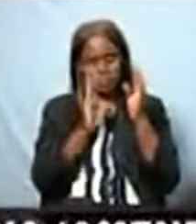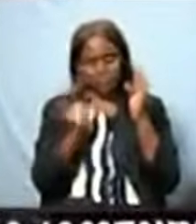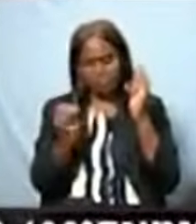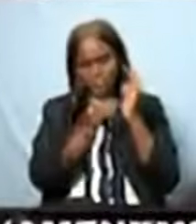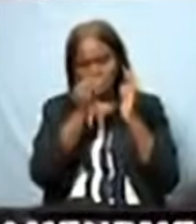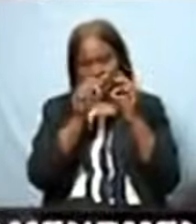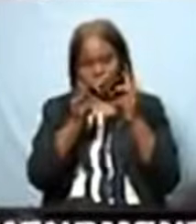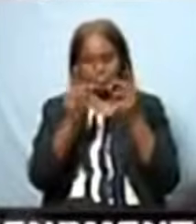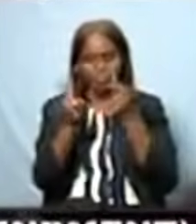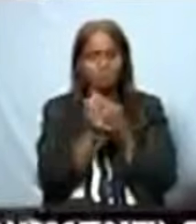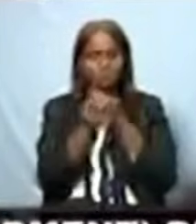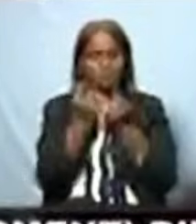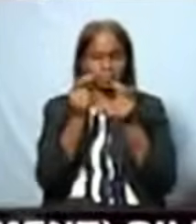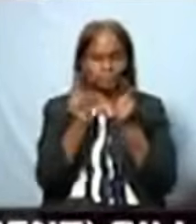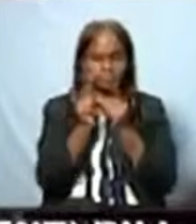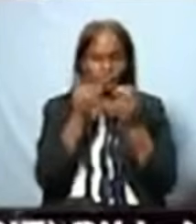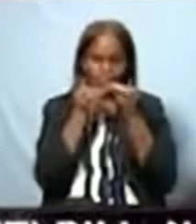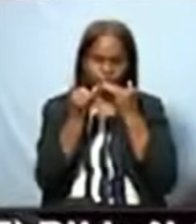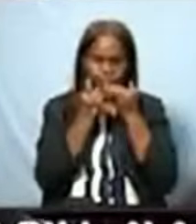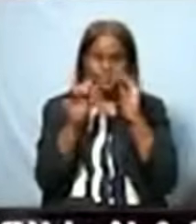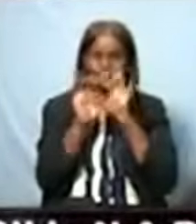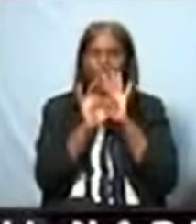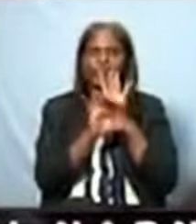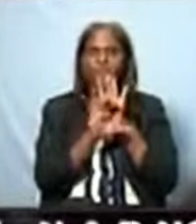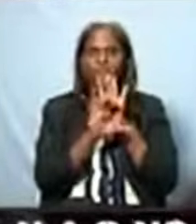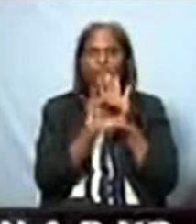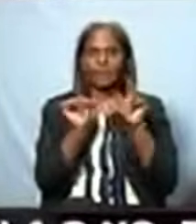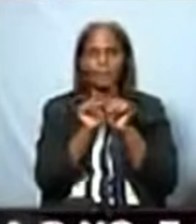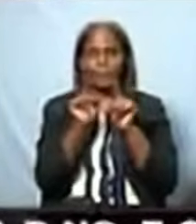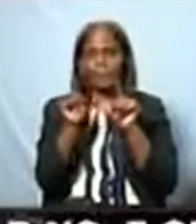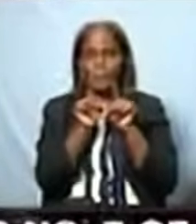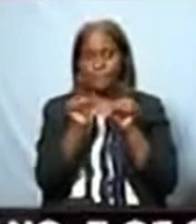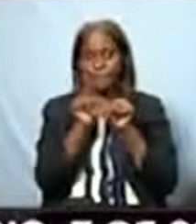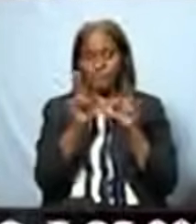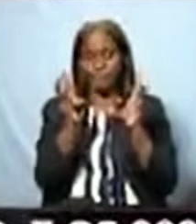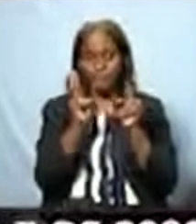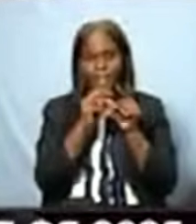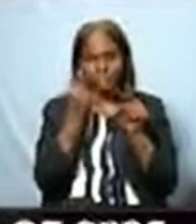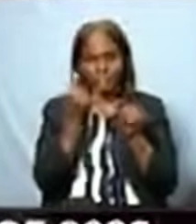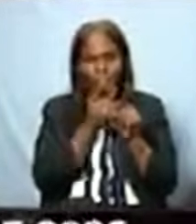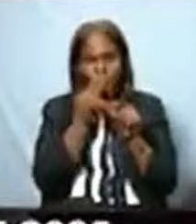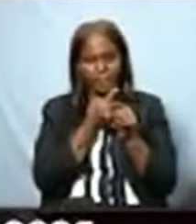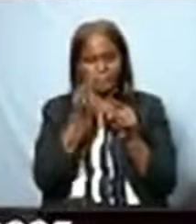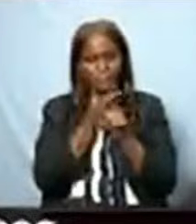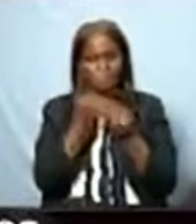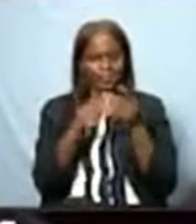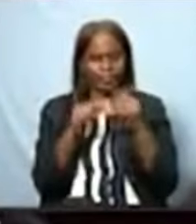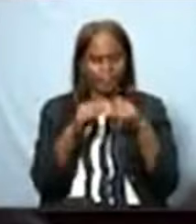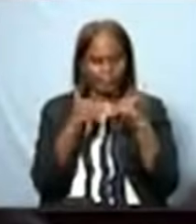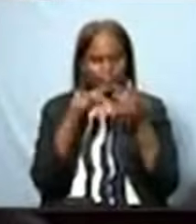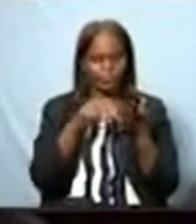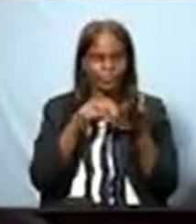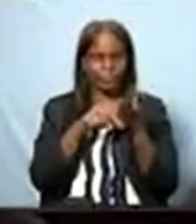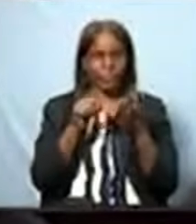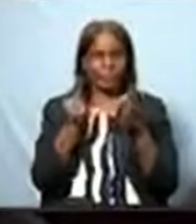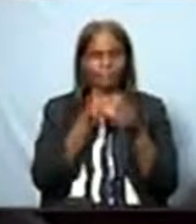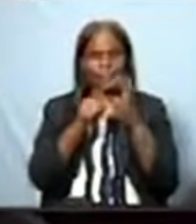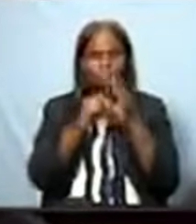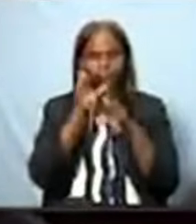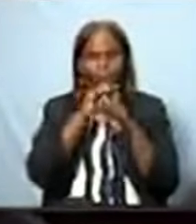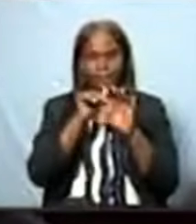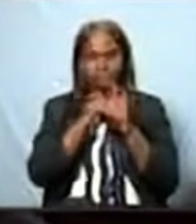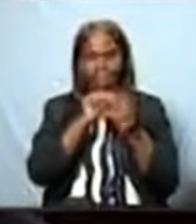of changing and altering the Constitution. And that way is only, from where I stand, is only found